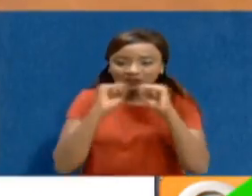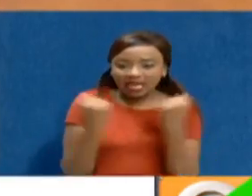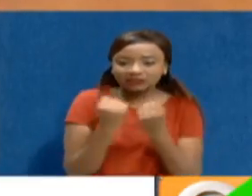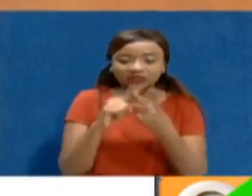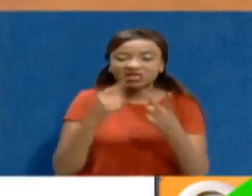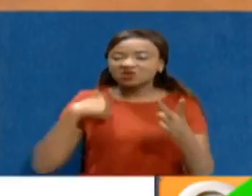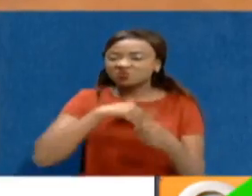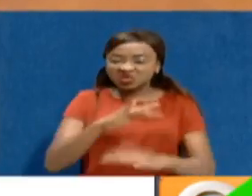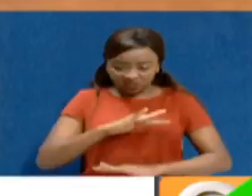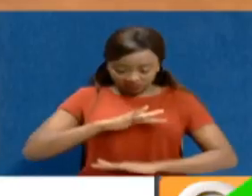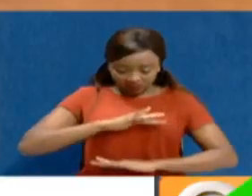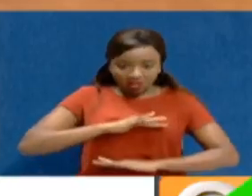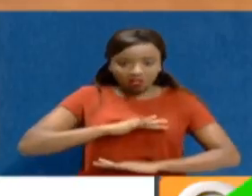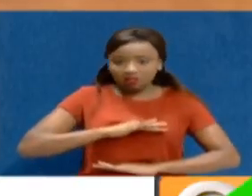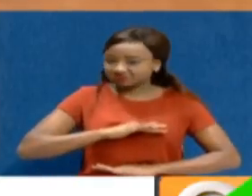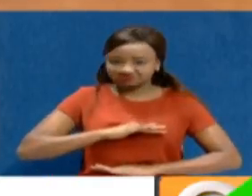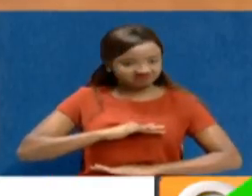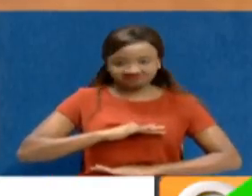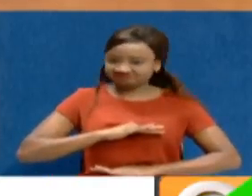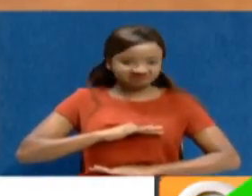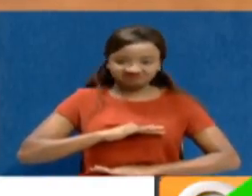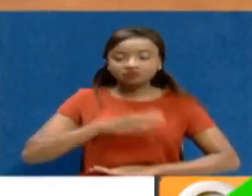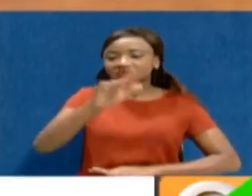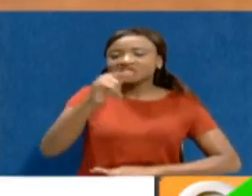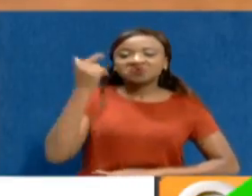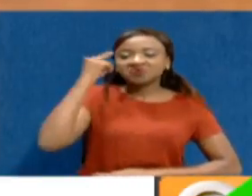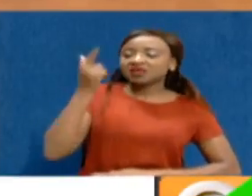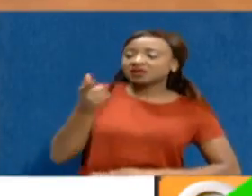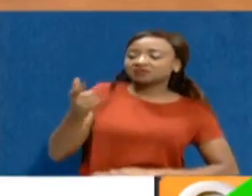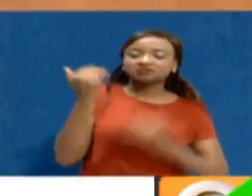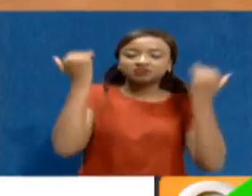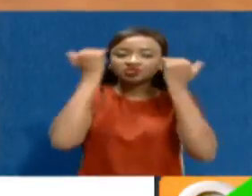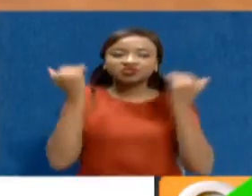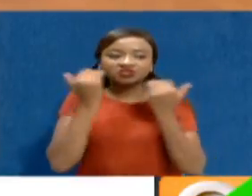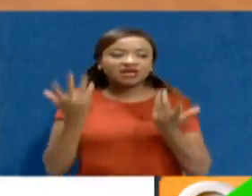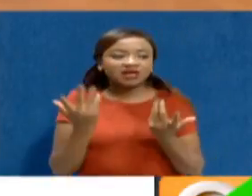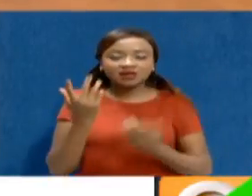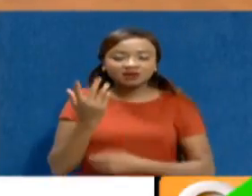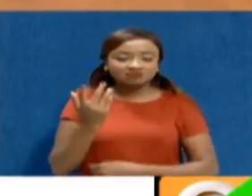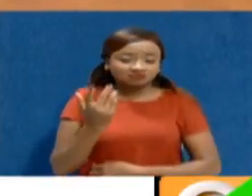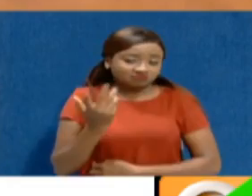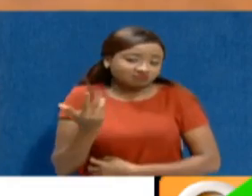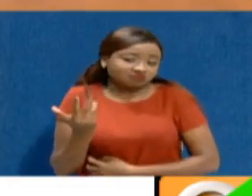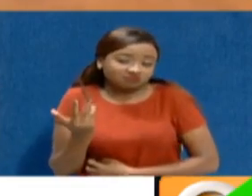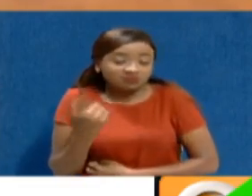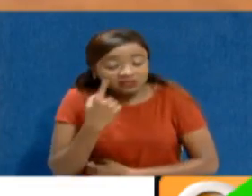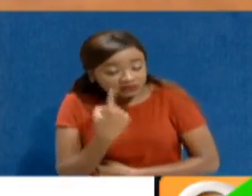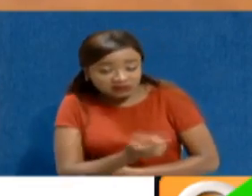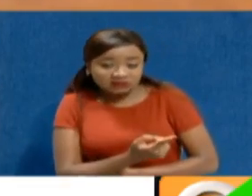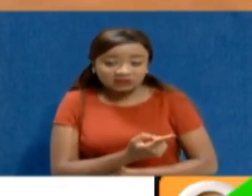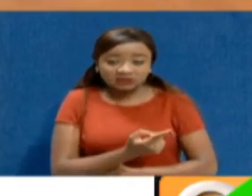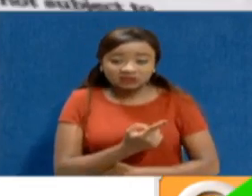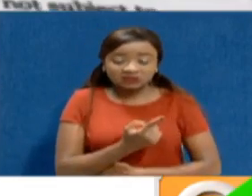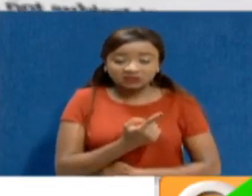very inefficient society. So how do you expect the judiciary not to reflect, you know, the weaknesses